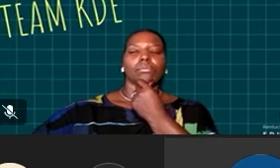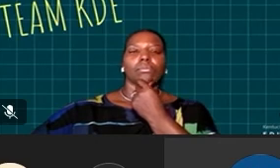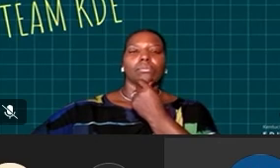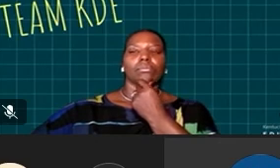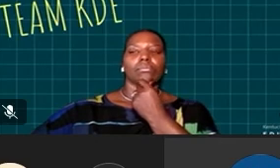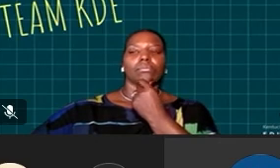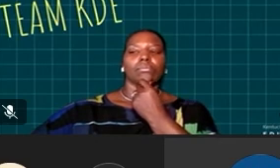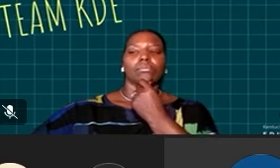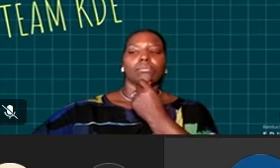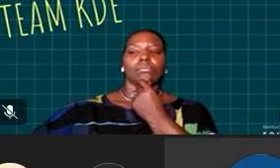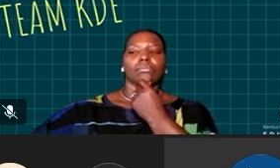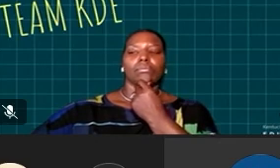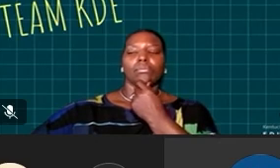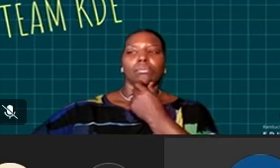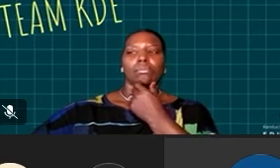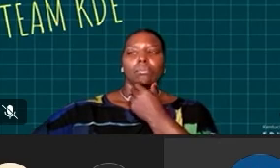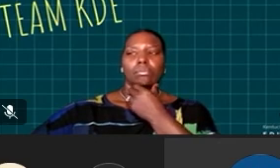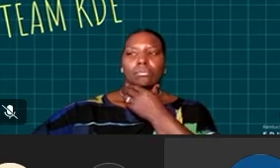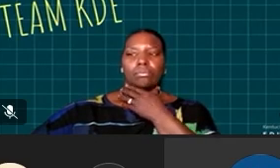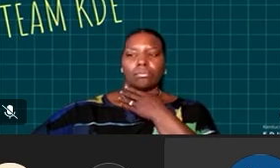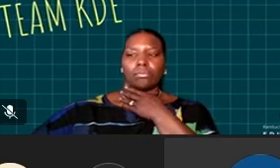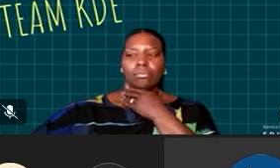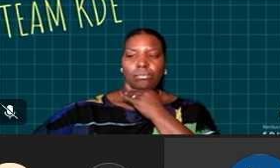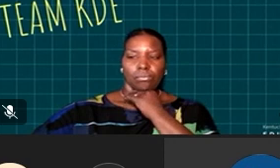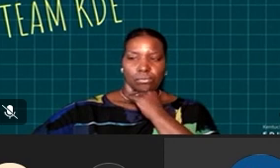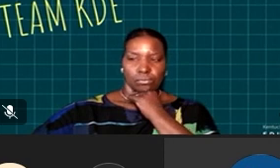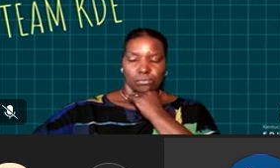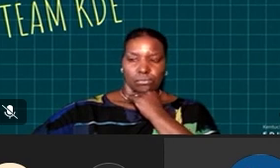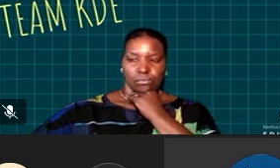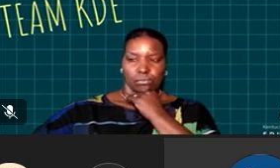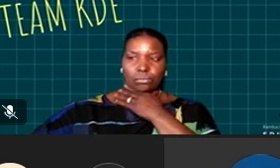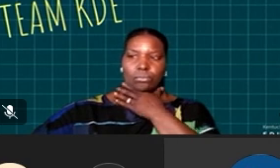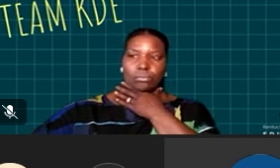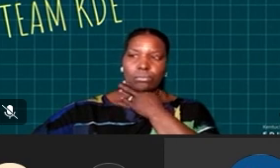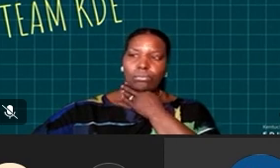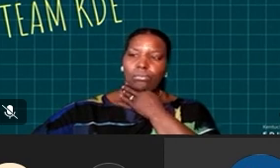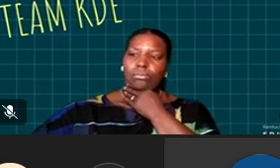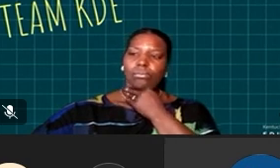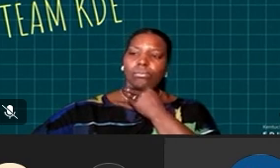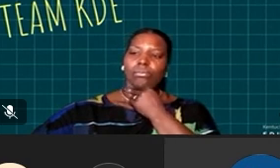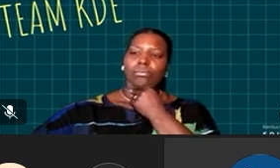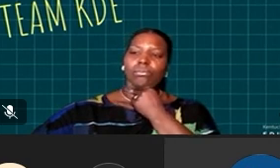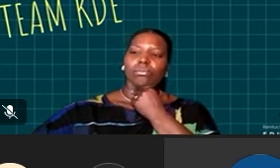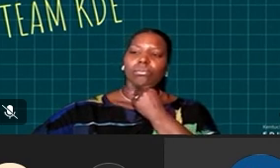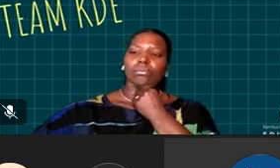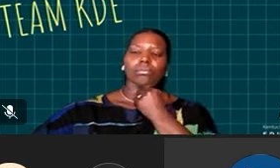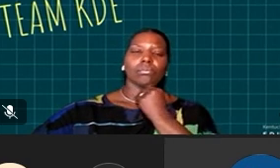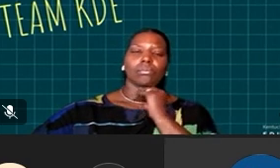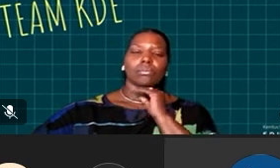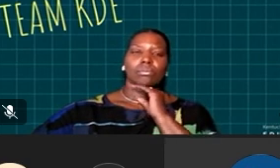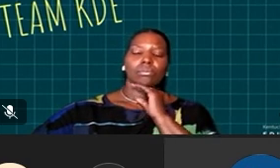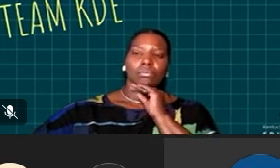information, or excuse me, the presentation, and then also